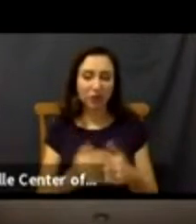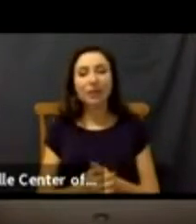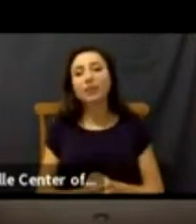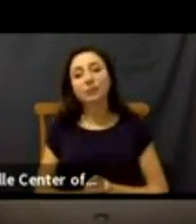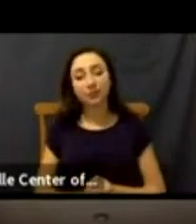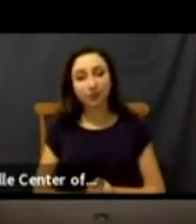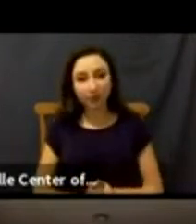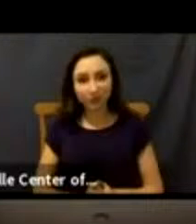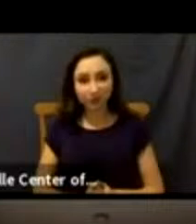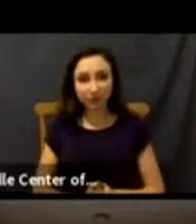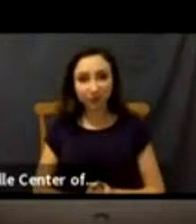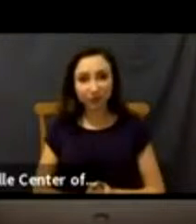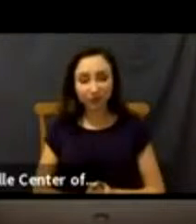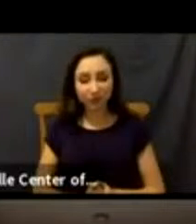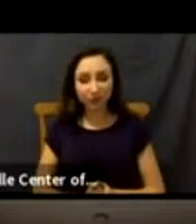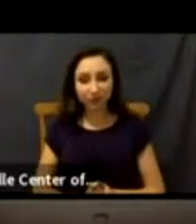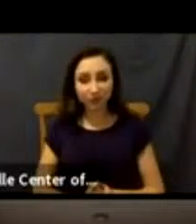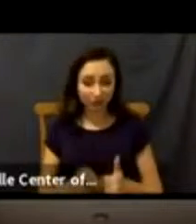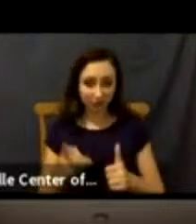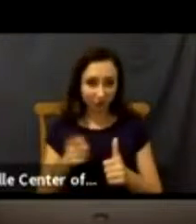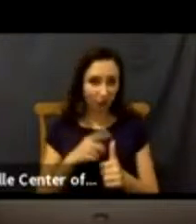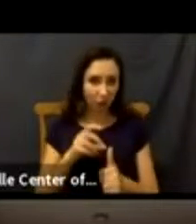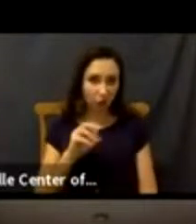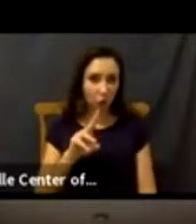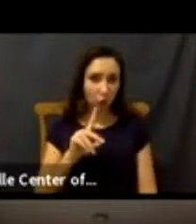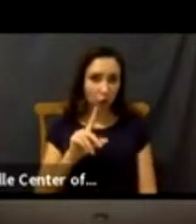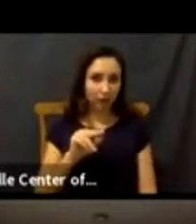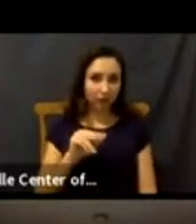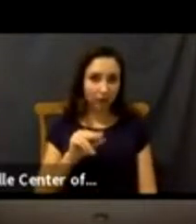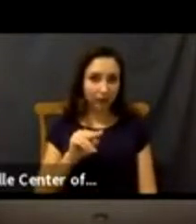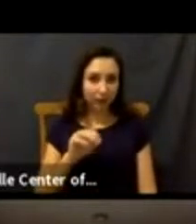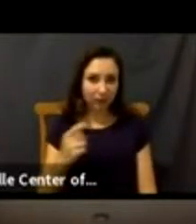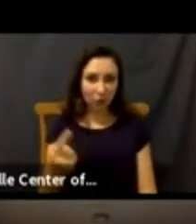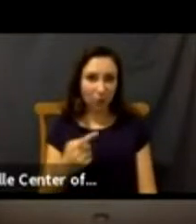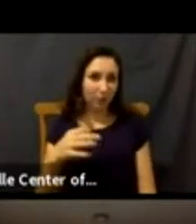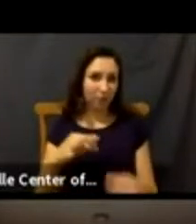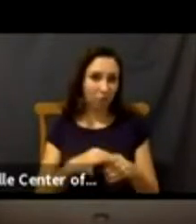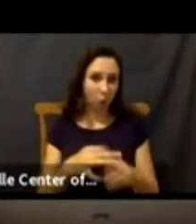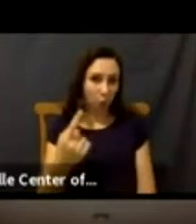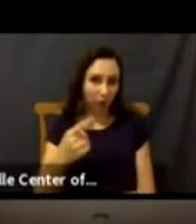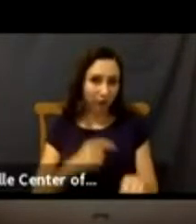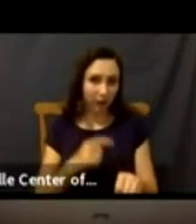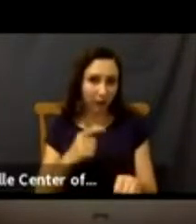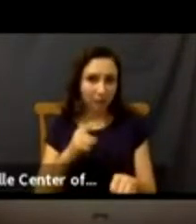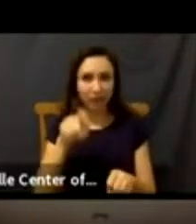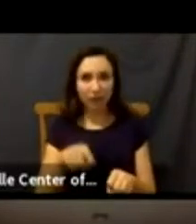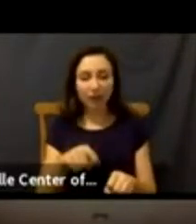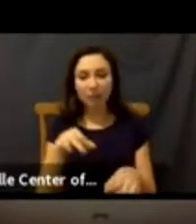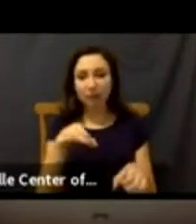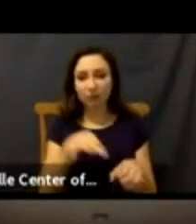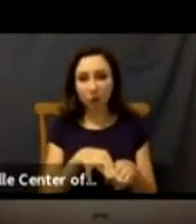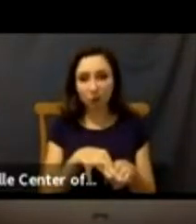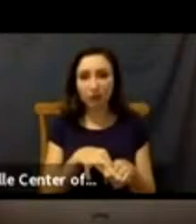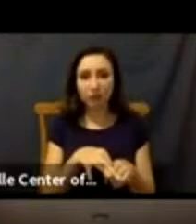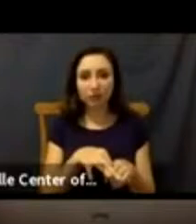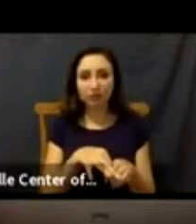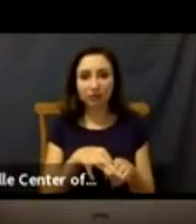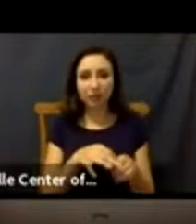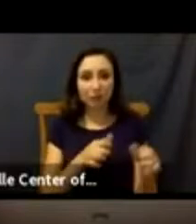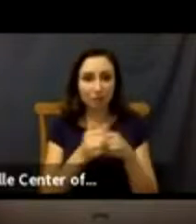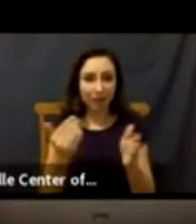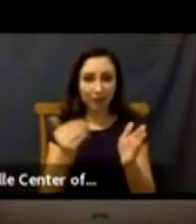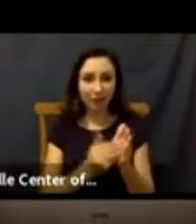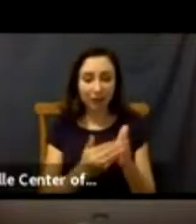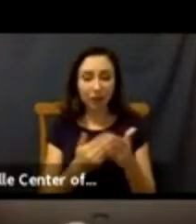First of all, the ordinance has only been voted on once. It has to be voted on and passed again before it affects the county commission.